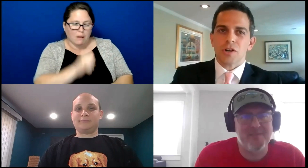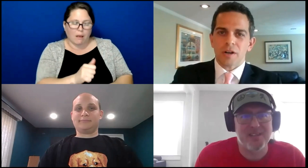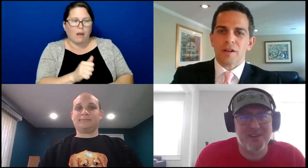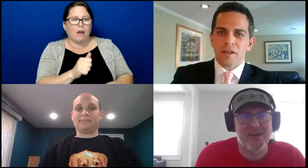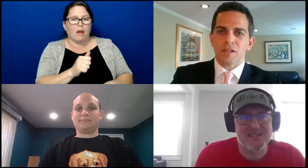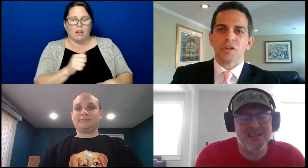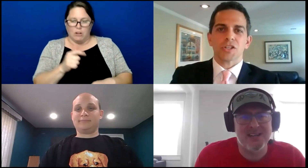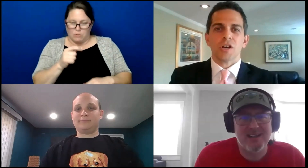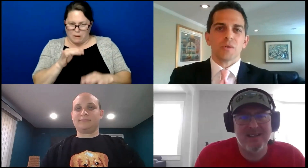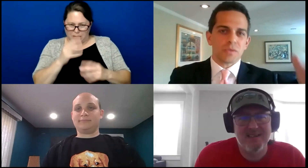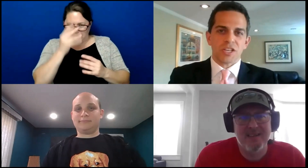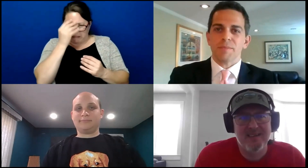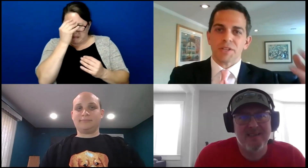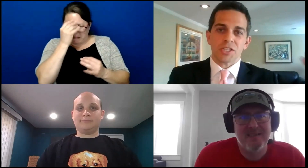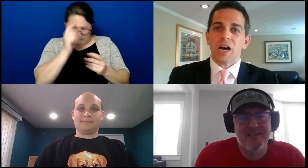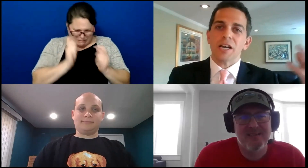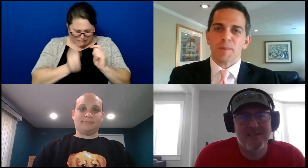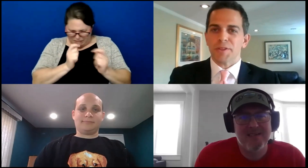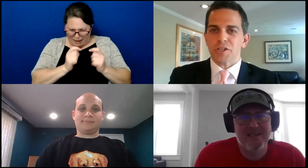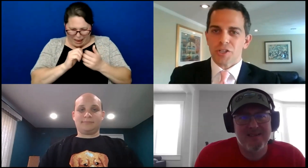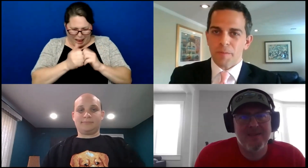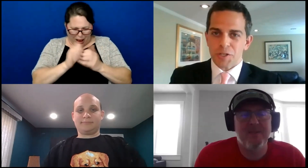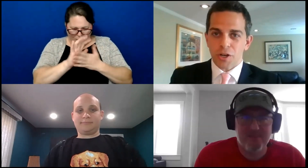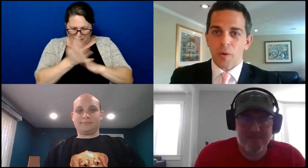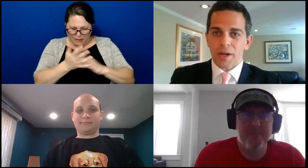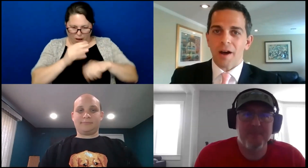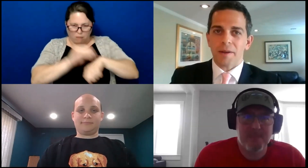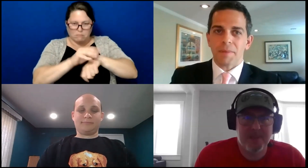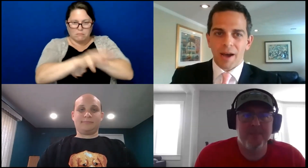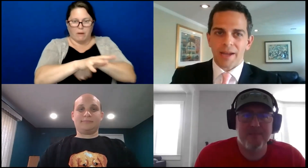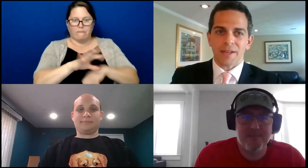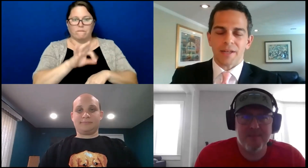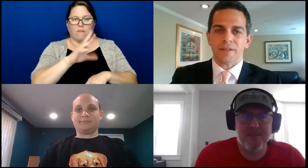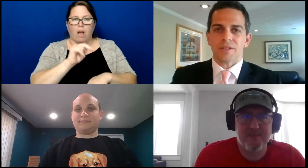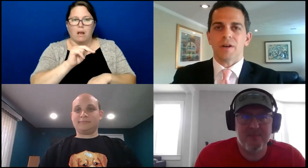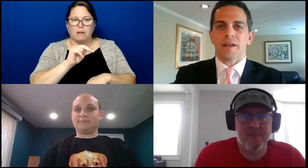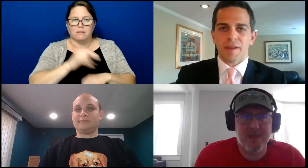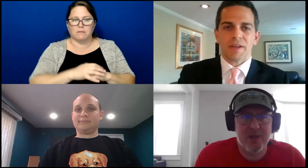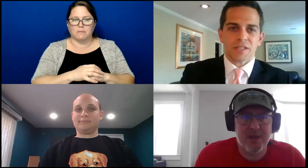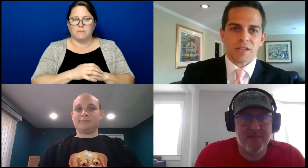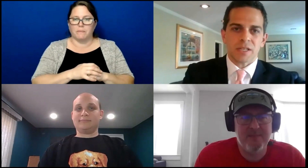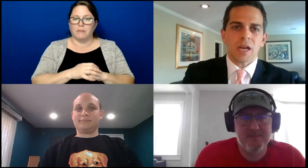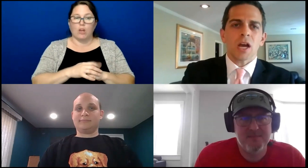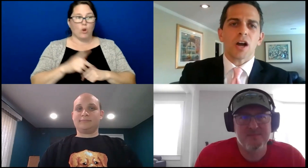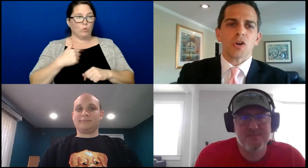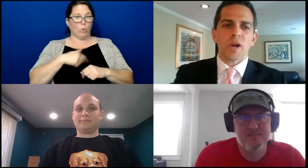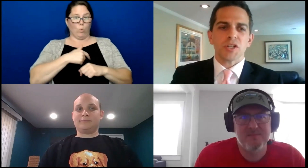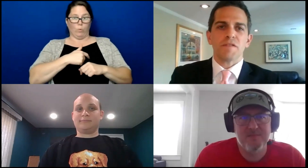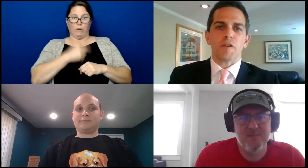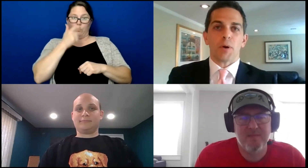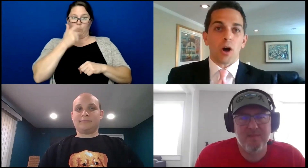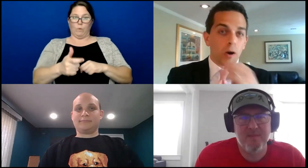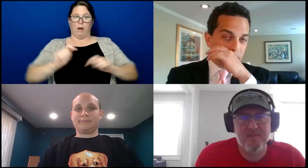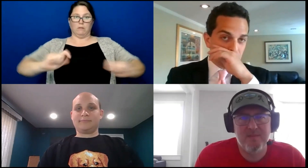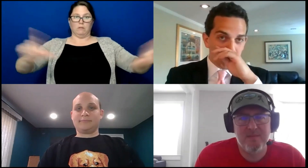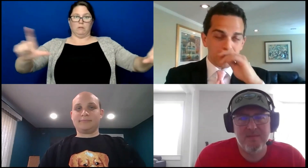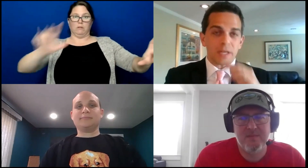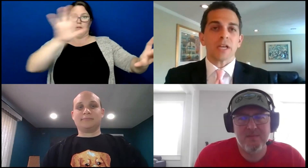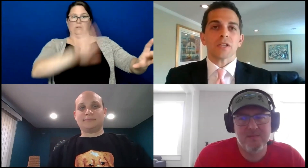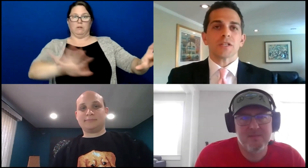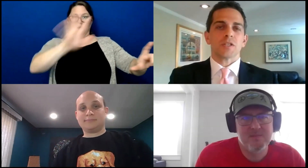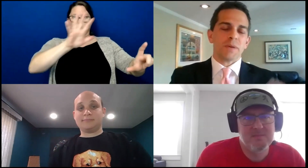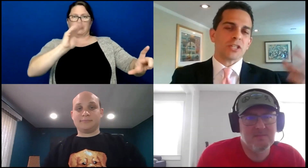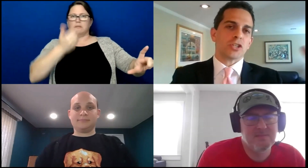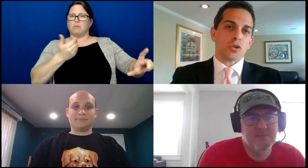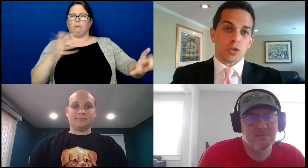is definitely the hardest thing. It looks so seamless to us, but there's so much going on behind it. So that makes sense. A question for Paul, and it sort